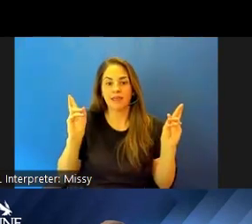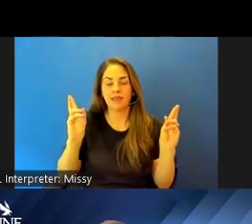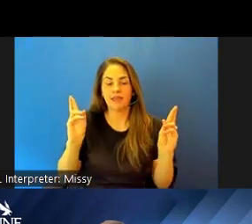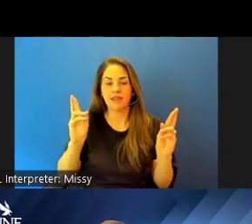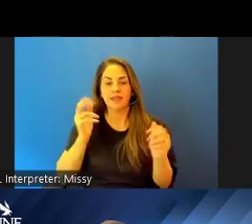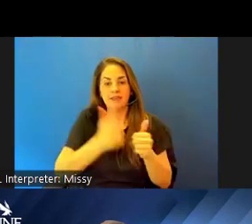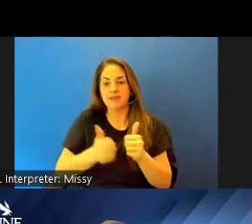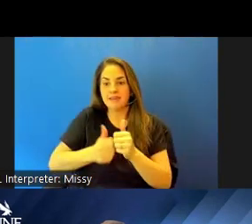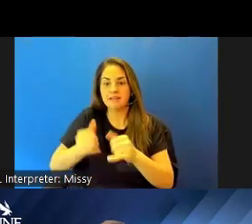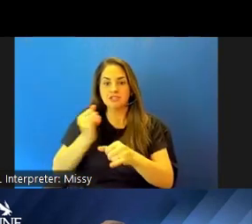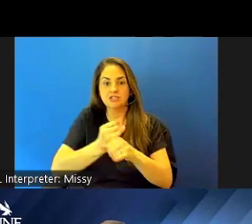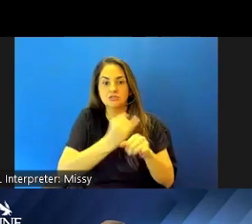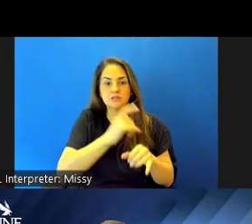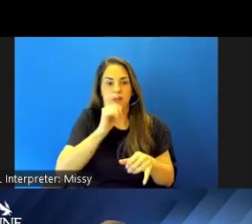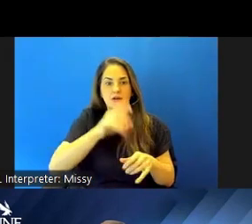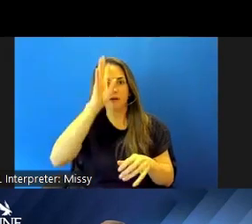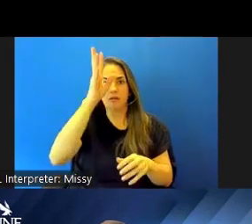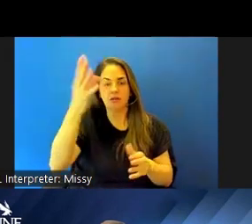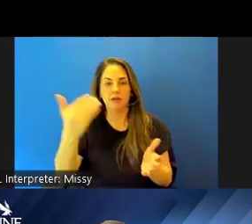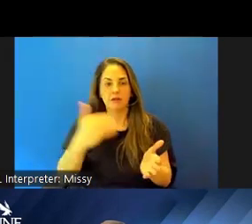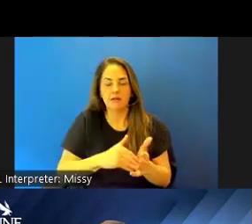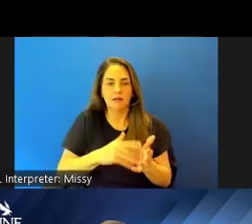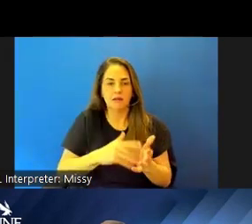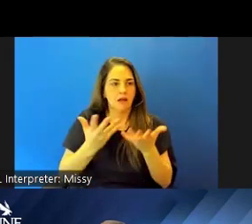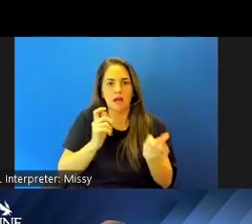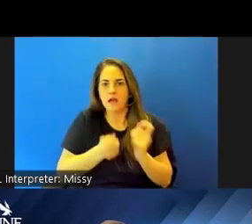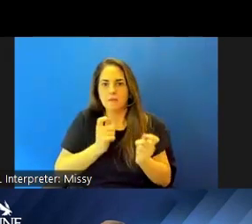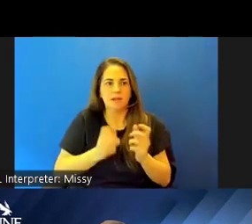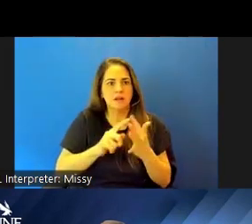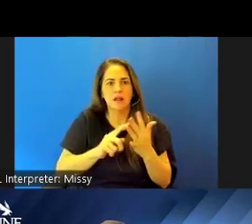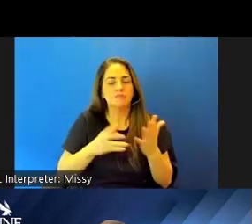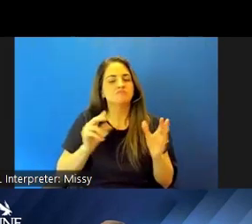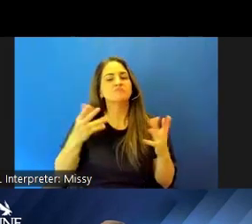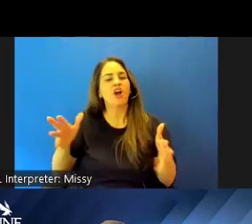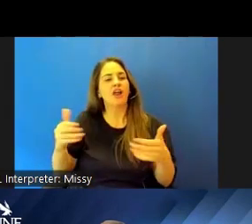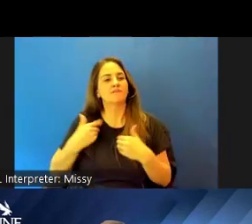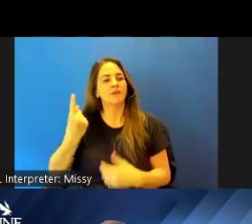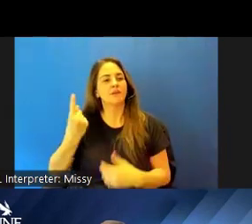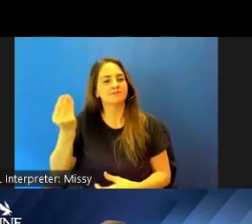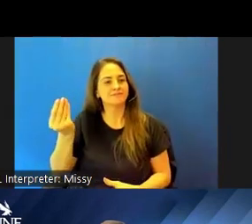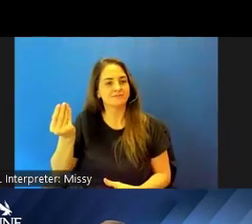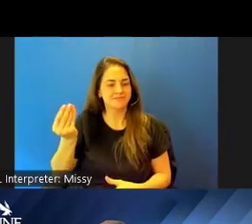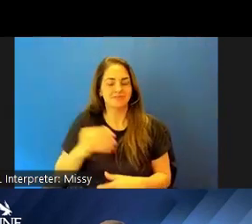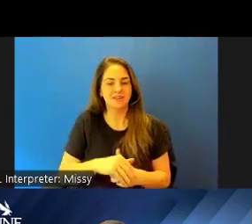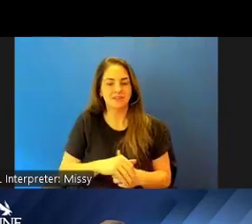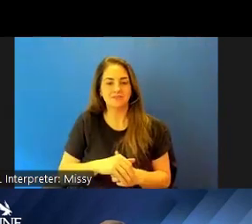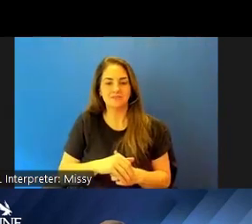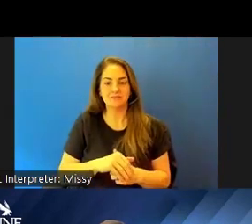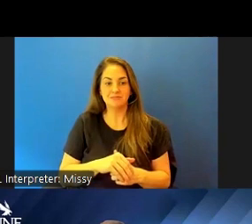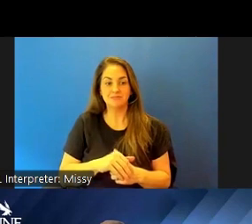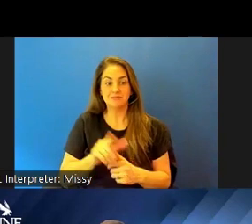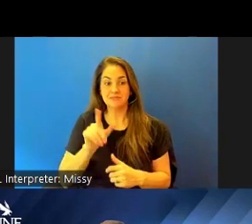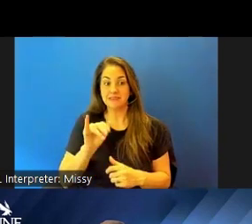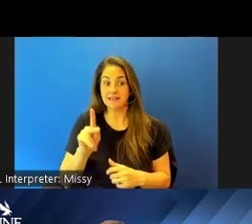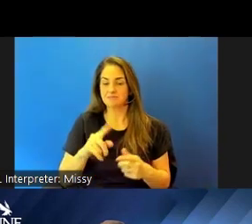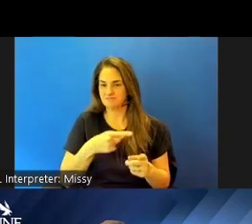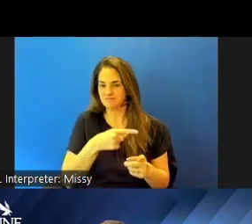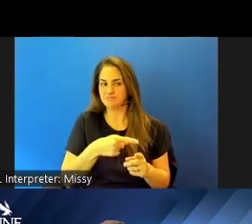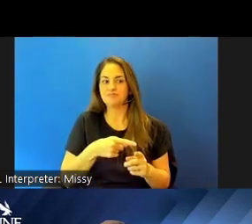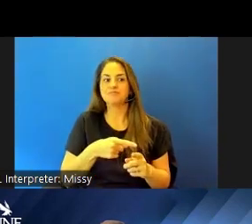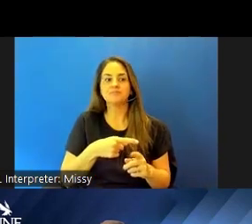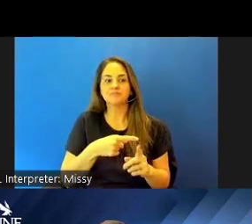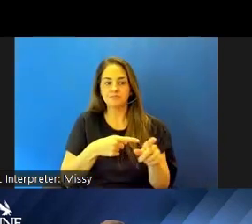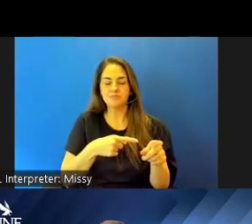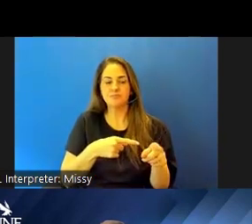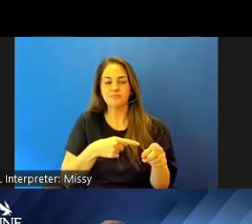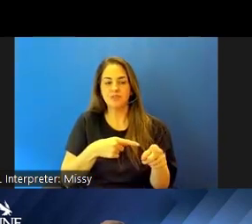each institution didn't have to come up with that accommodation or alternative. So I did link on the in the slides is a short link as well as a QR